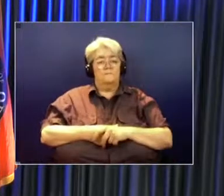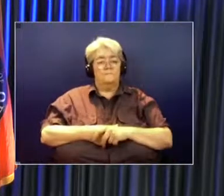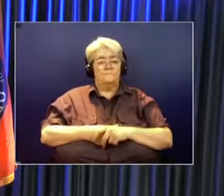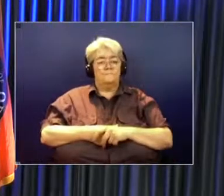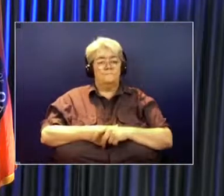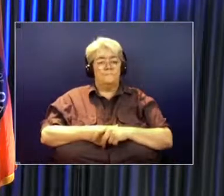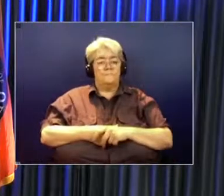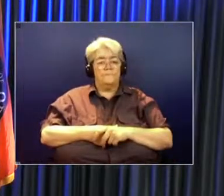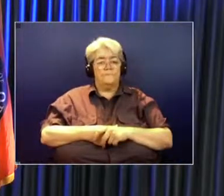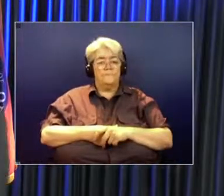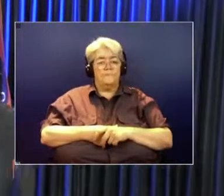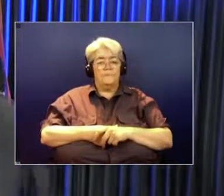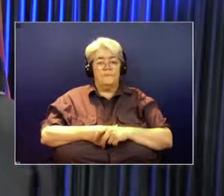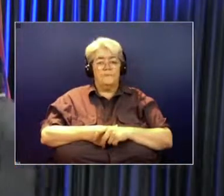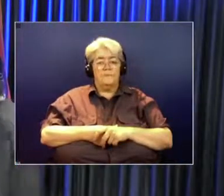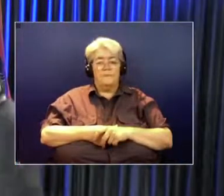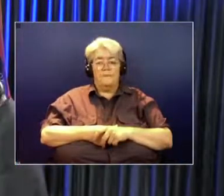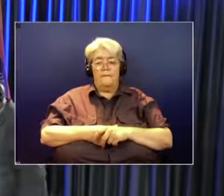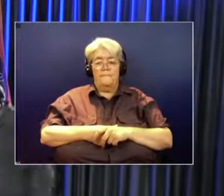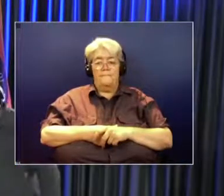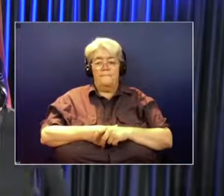6 inches.